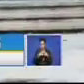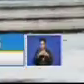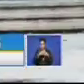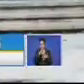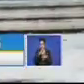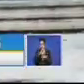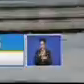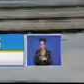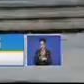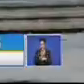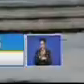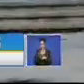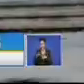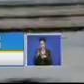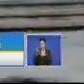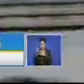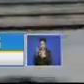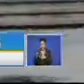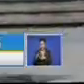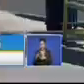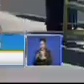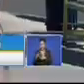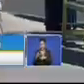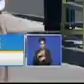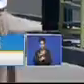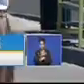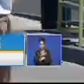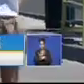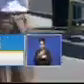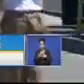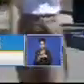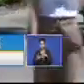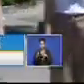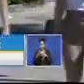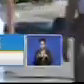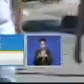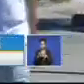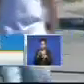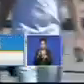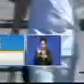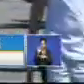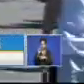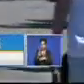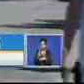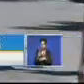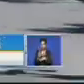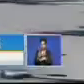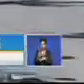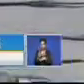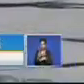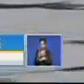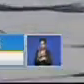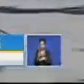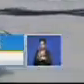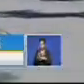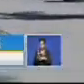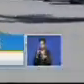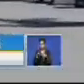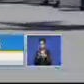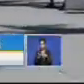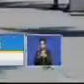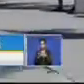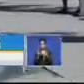grows, the Florida market likewise grows. If we deteriorate, the Florida market likewise deteriorates. And therefore, it was a